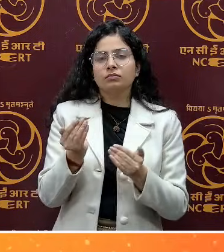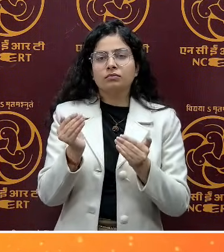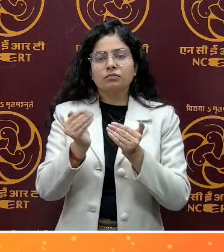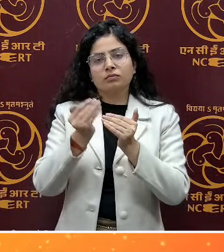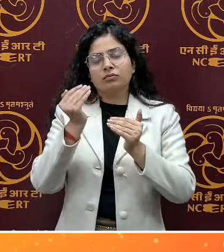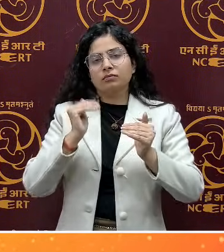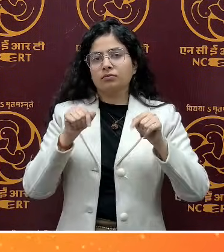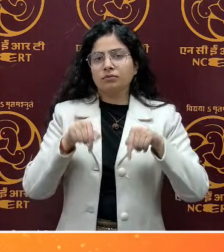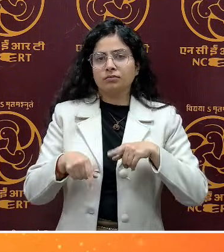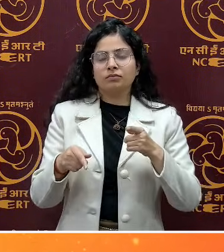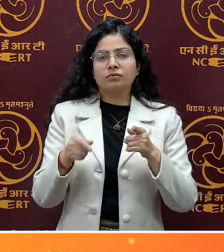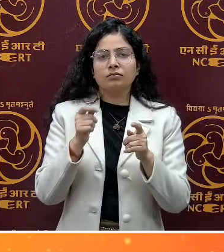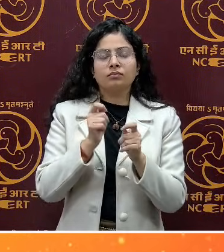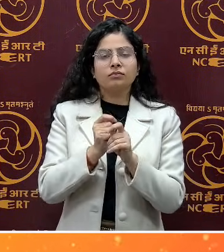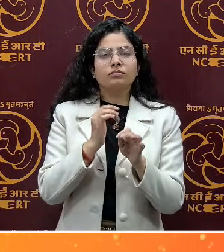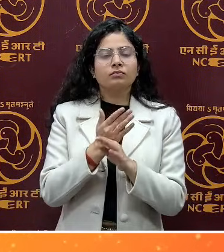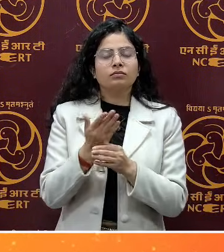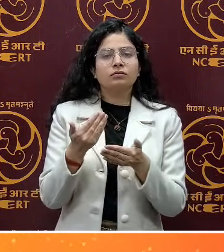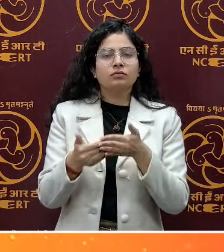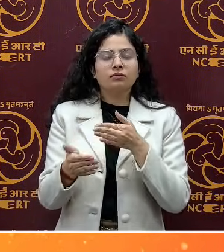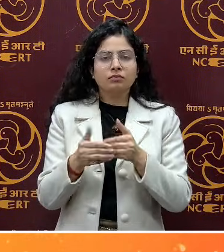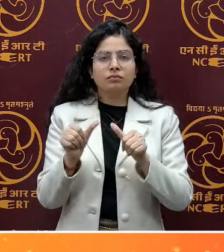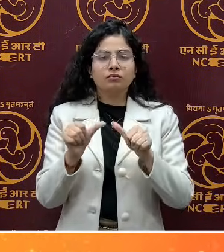doing certain activities.